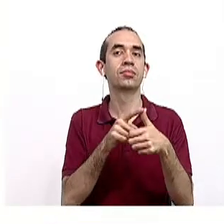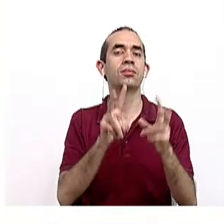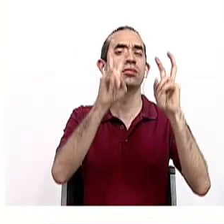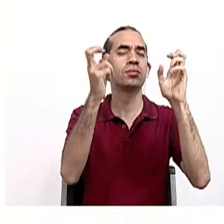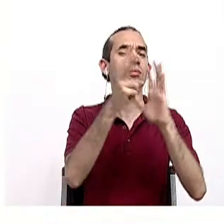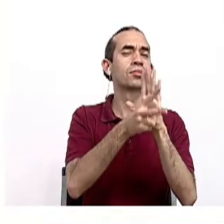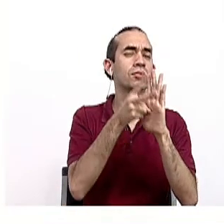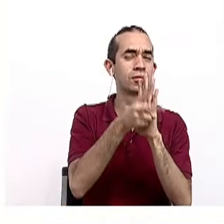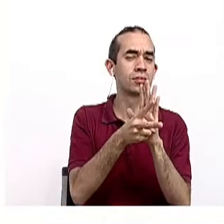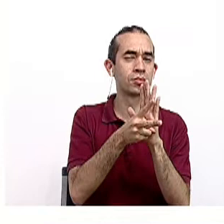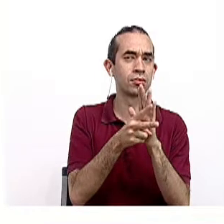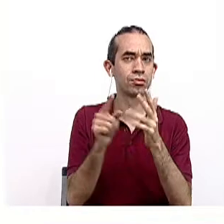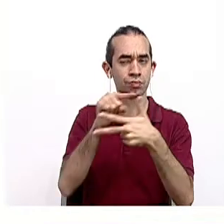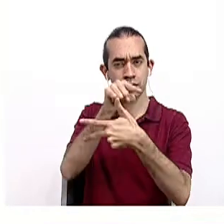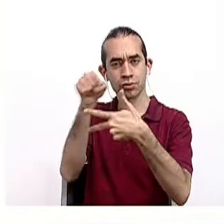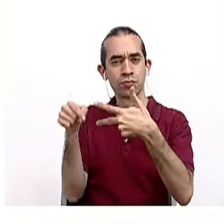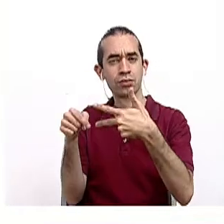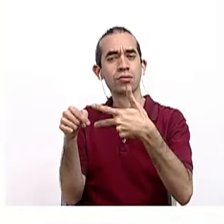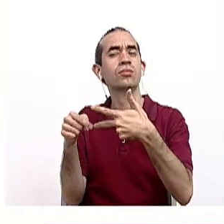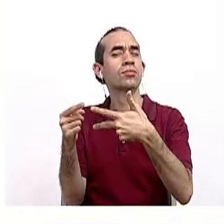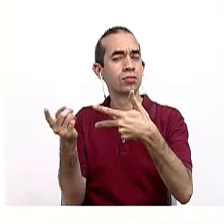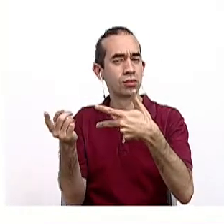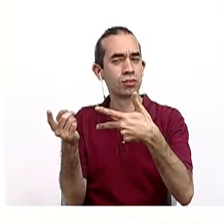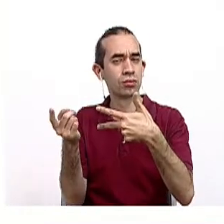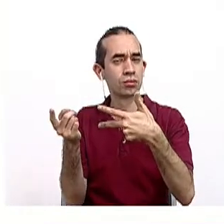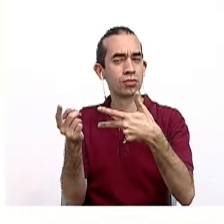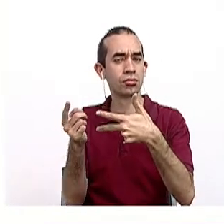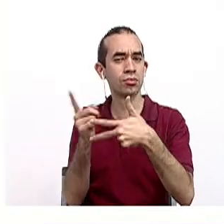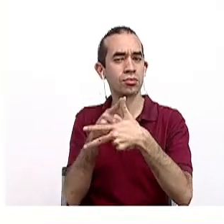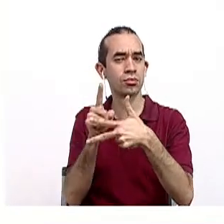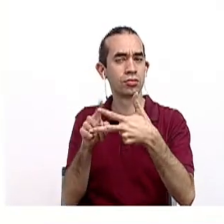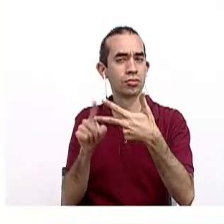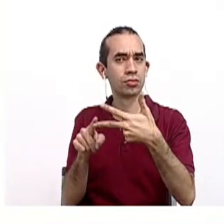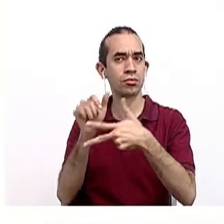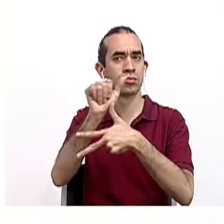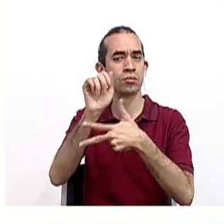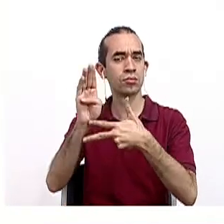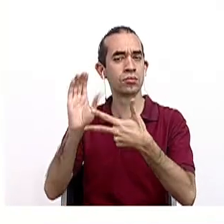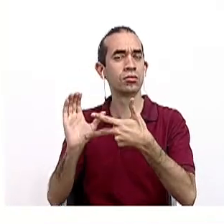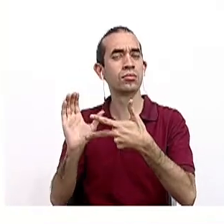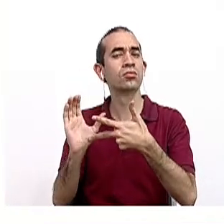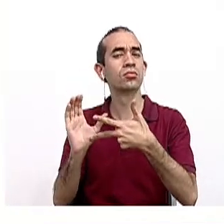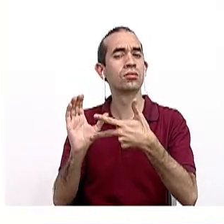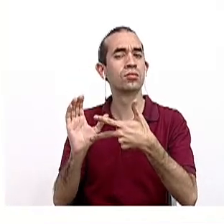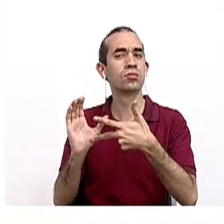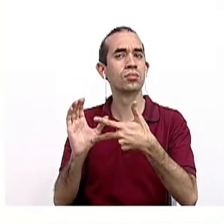about? So from those three answers, what is the one? A, B, or C?